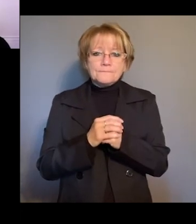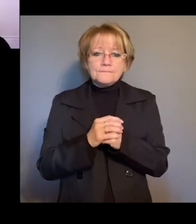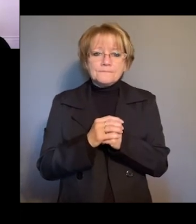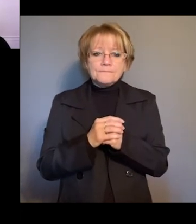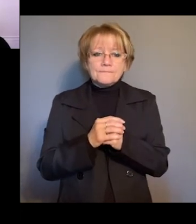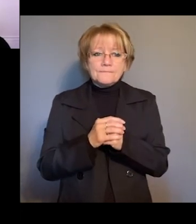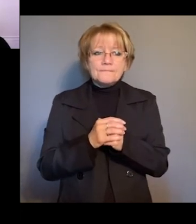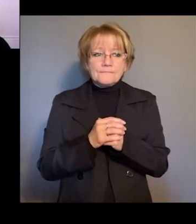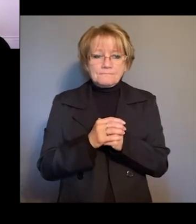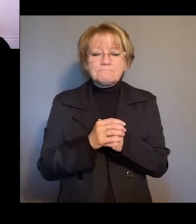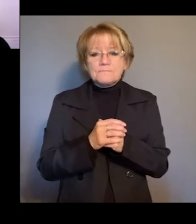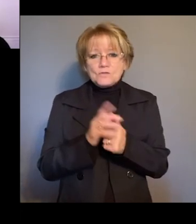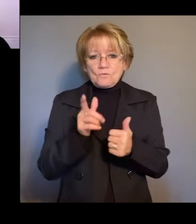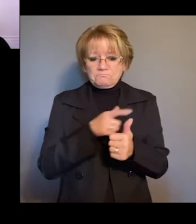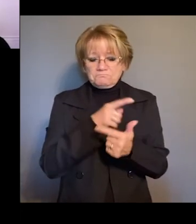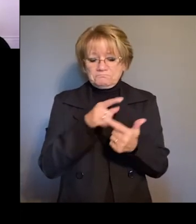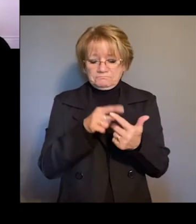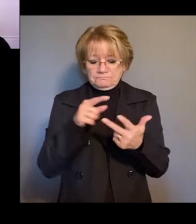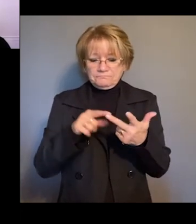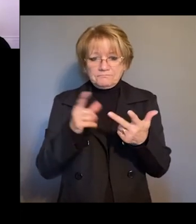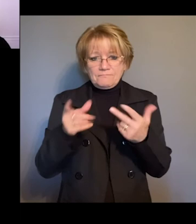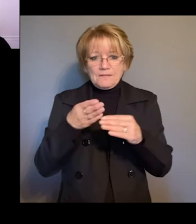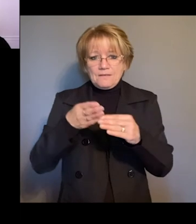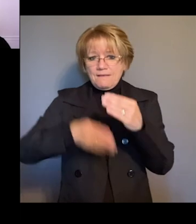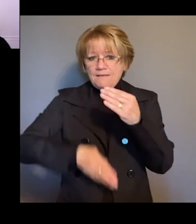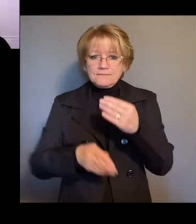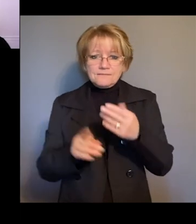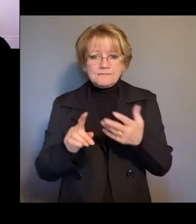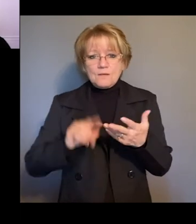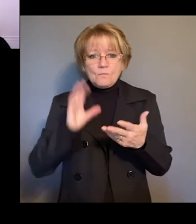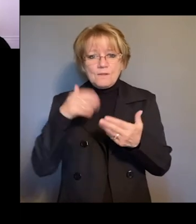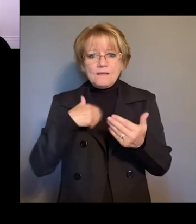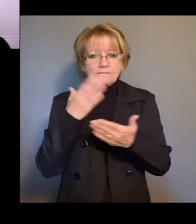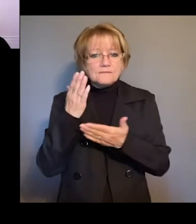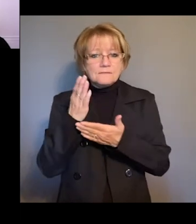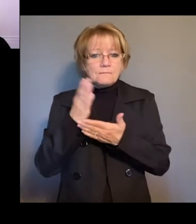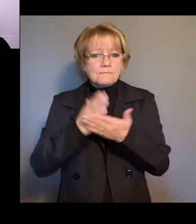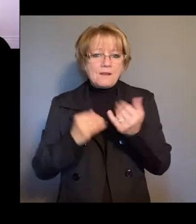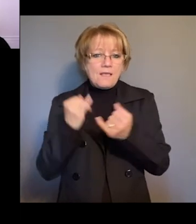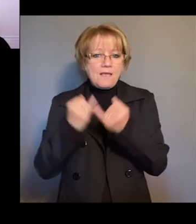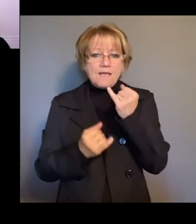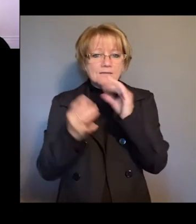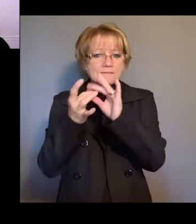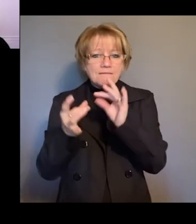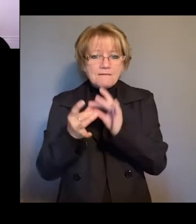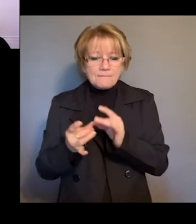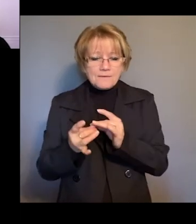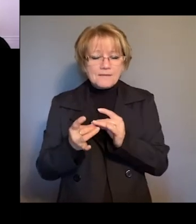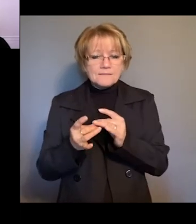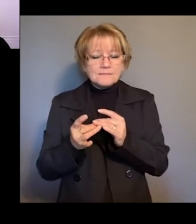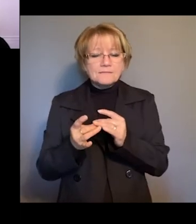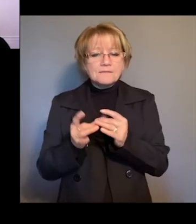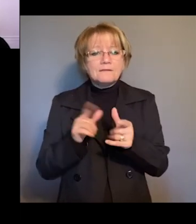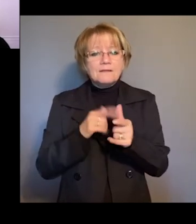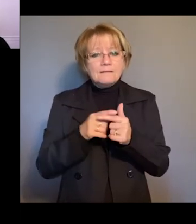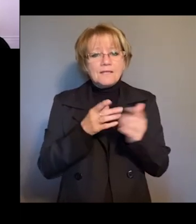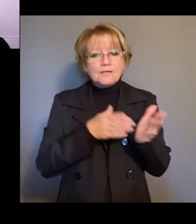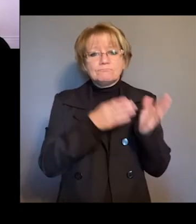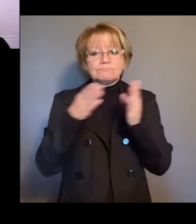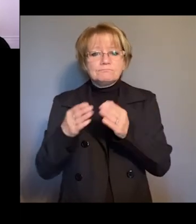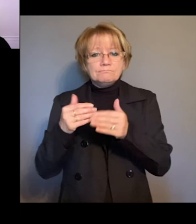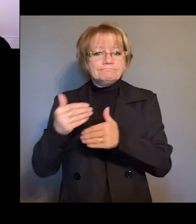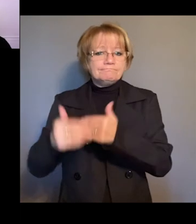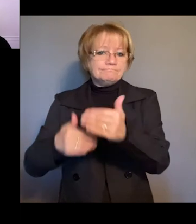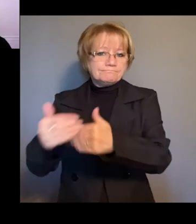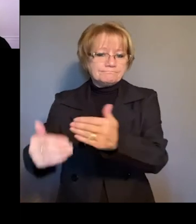and then that will be it. And I'll have some parting discussions for us, and then we move on to the next part of our forum series. So